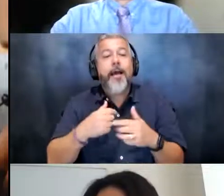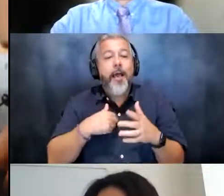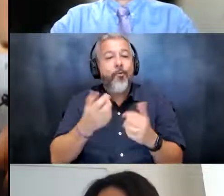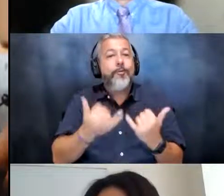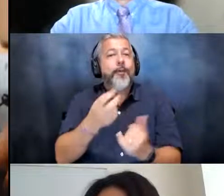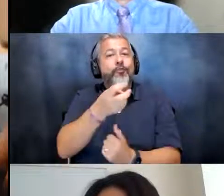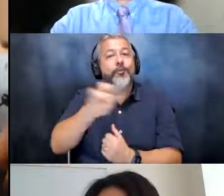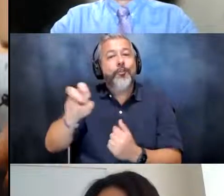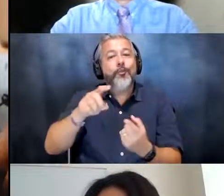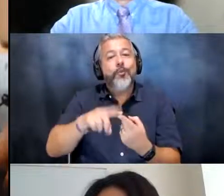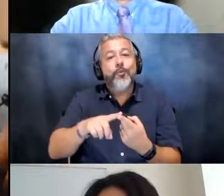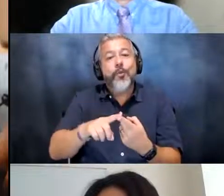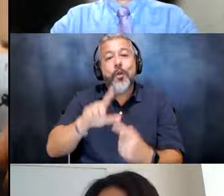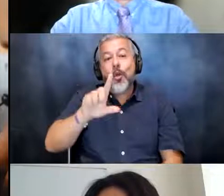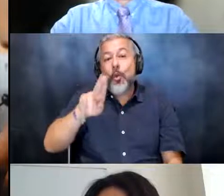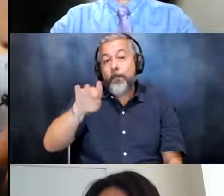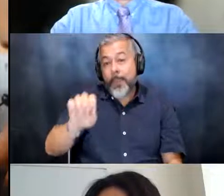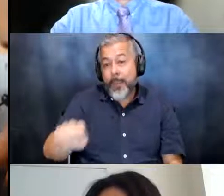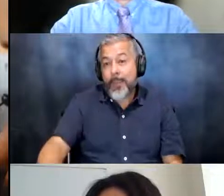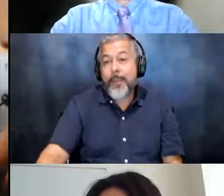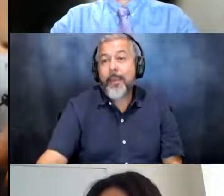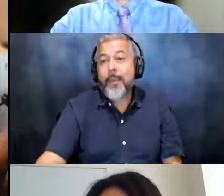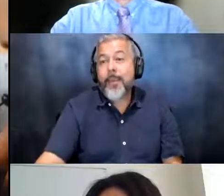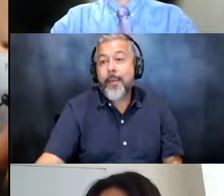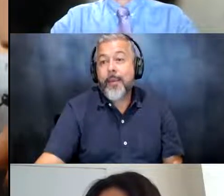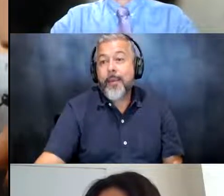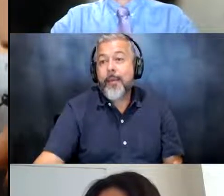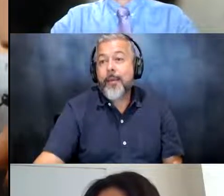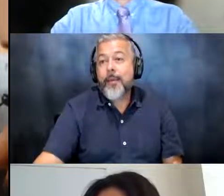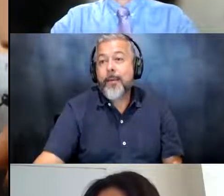transition over to Lupe to give that overview.